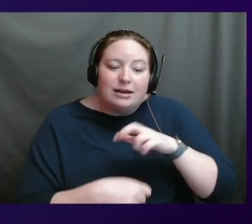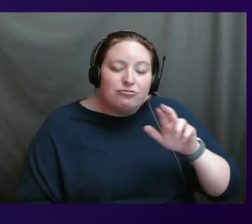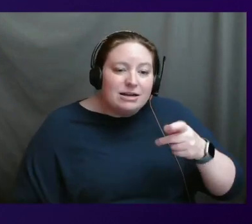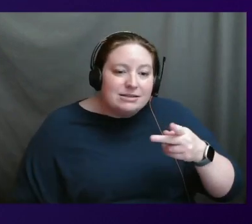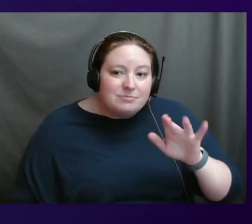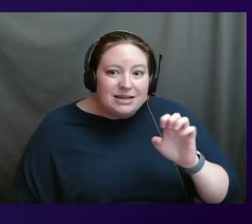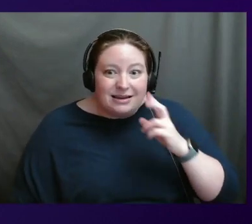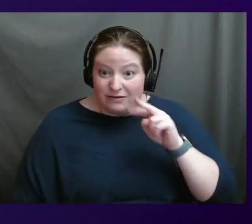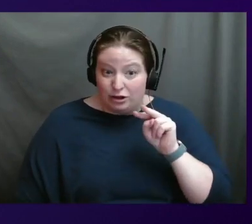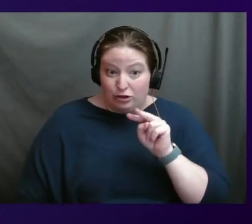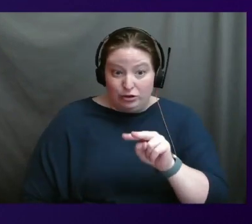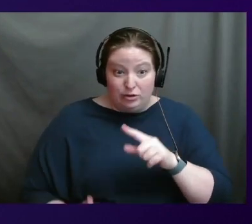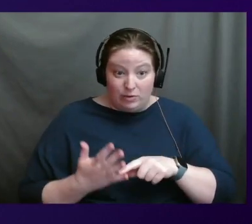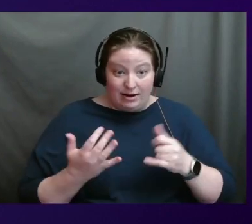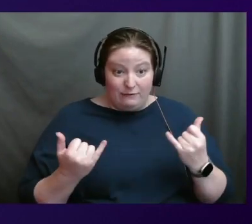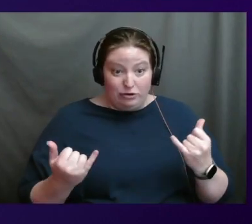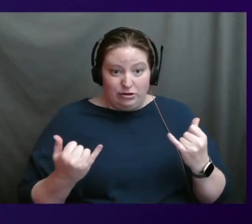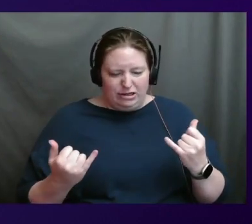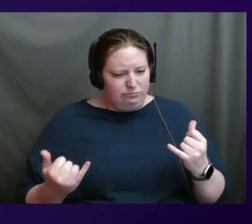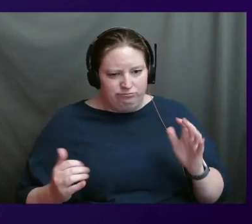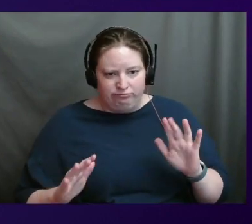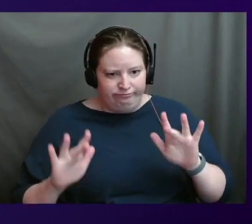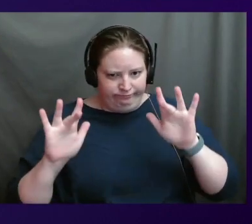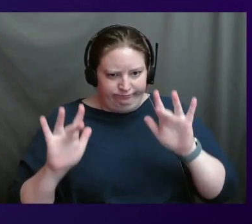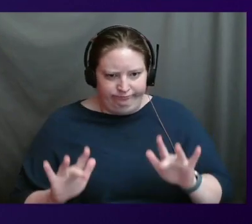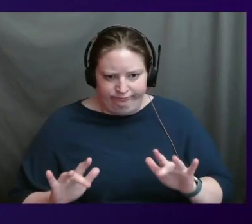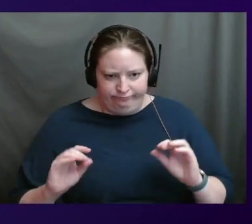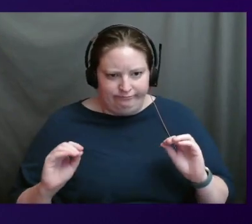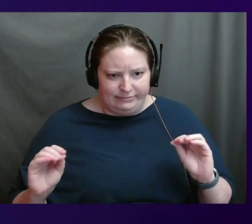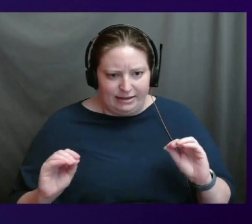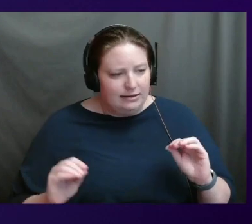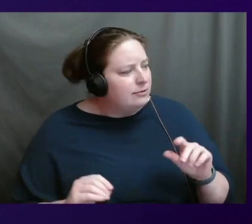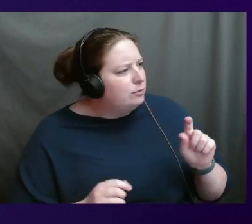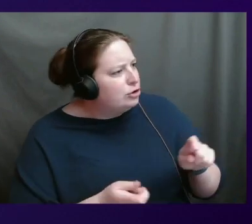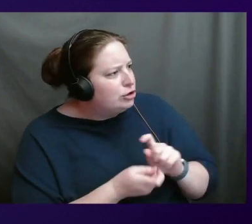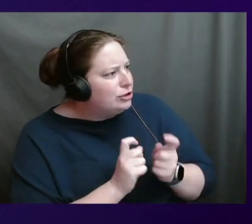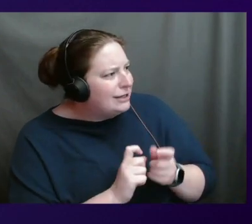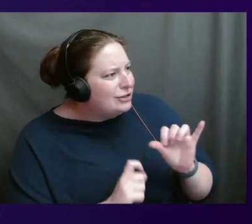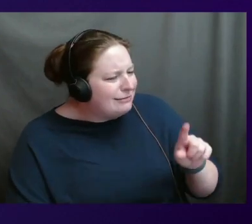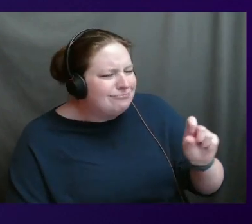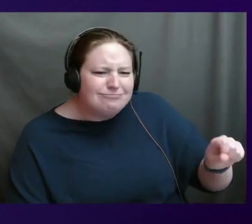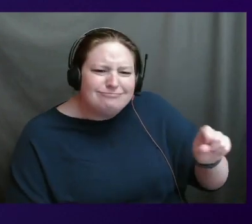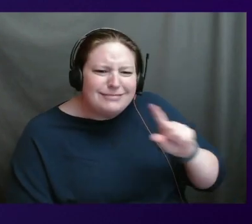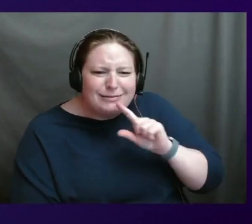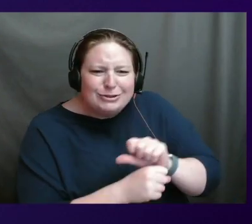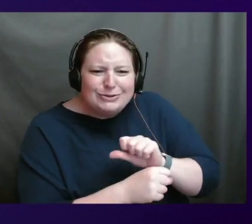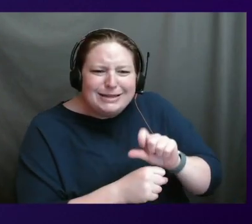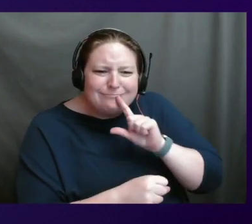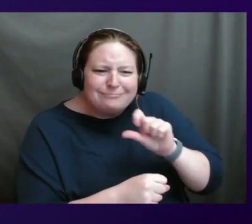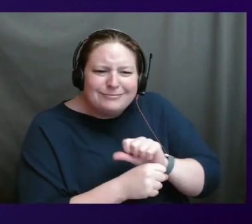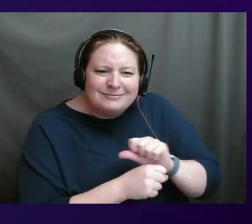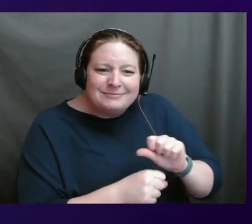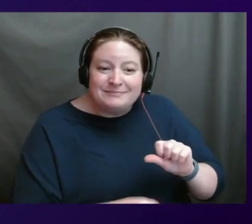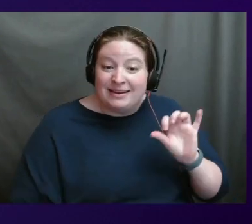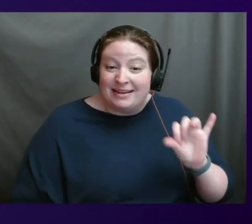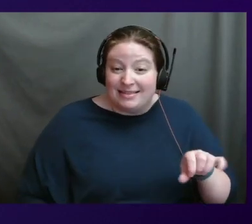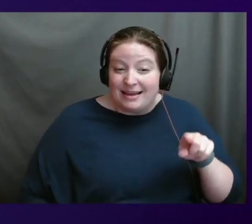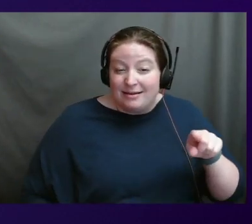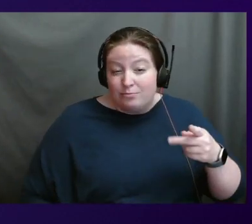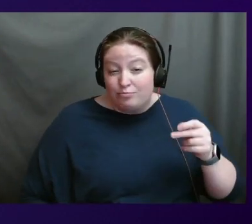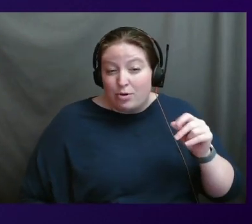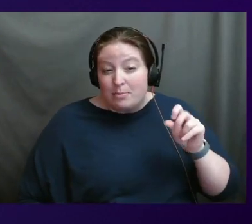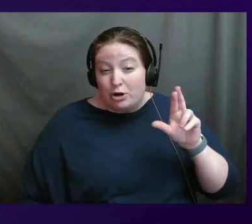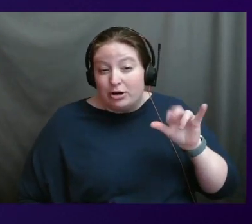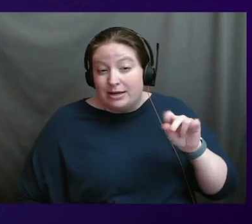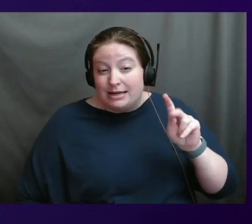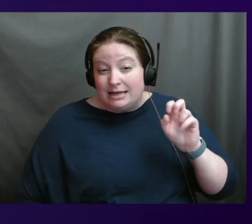currently, I don't have anything. I think we should change that. Yeah, absolutely. Yeah. Michael, that primary key in DynamoDB,